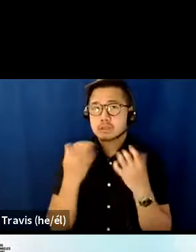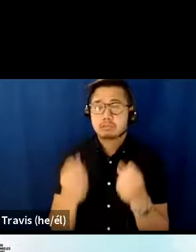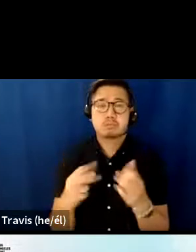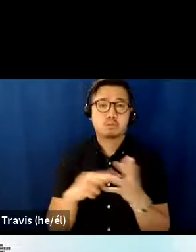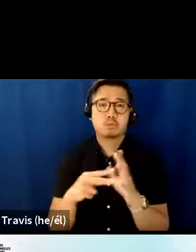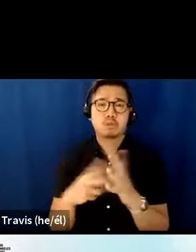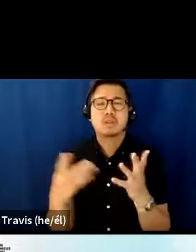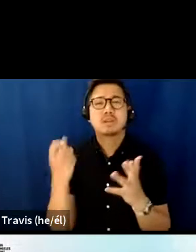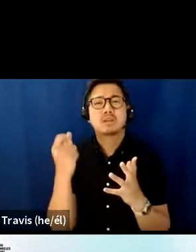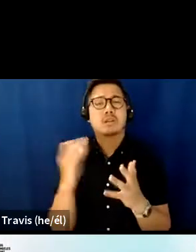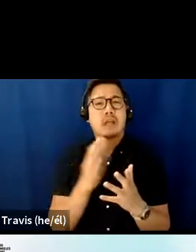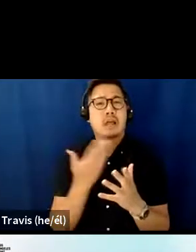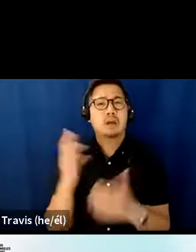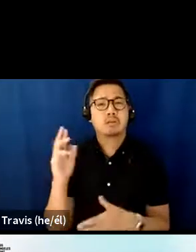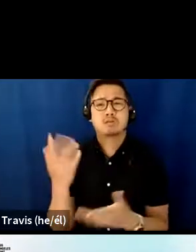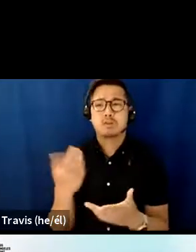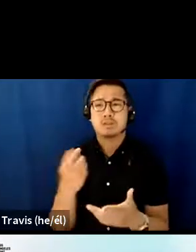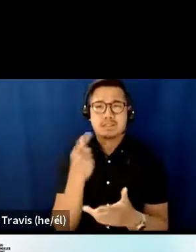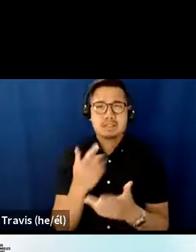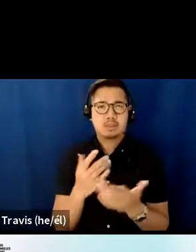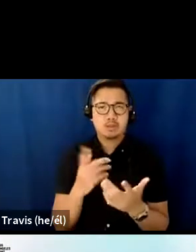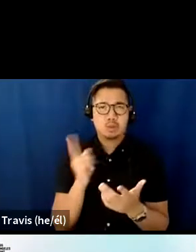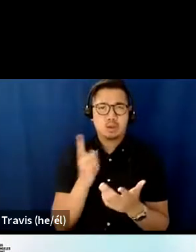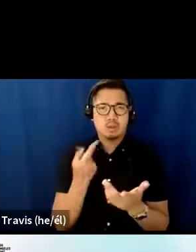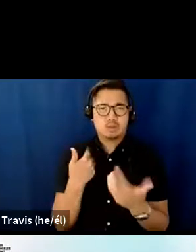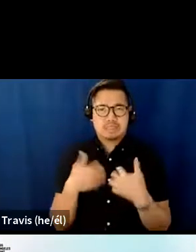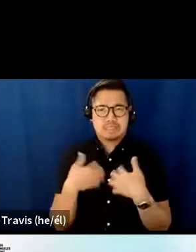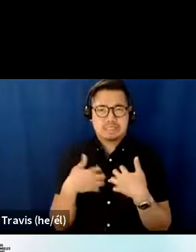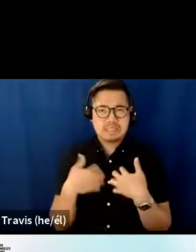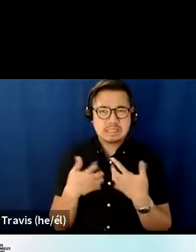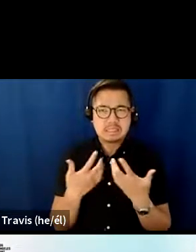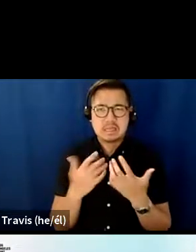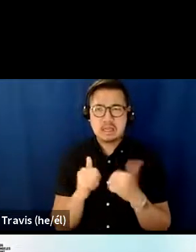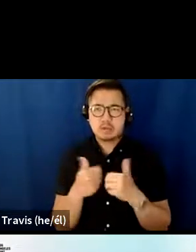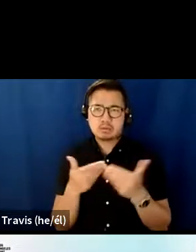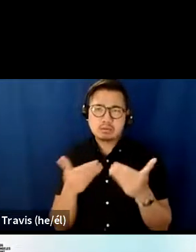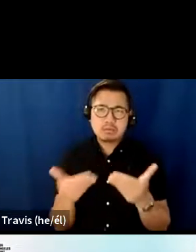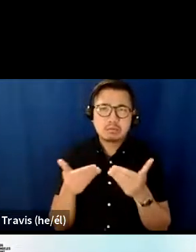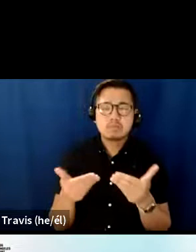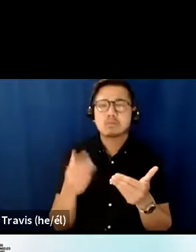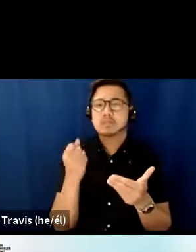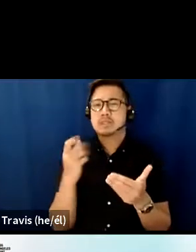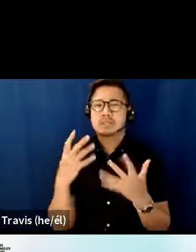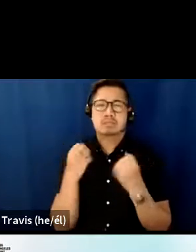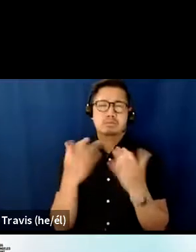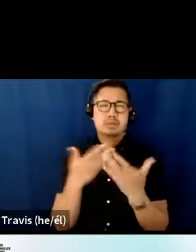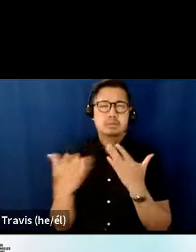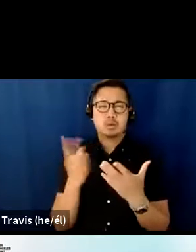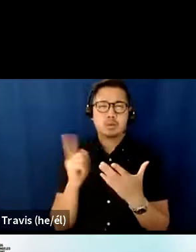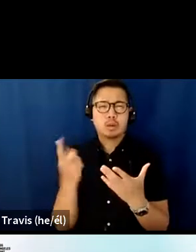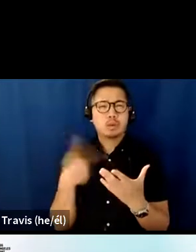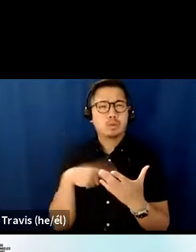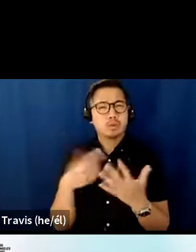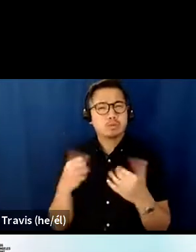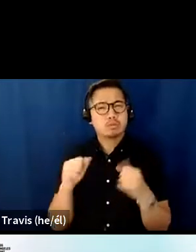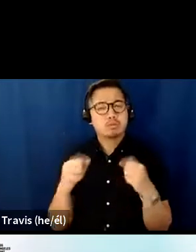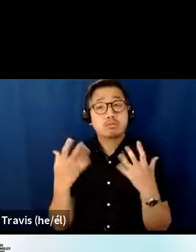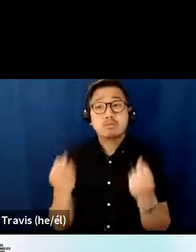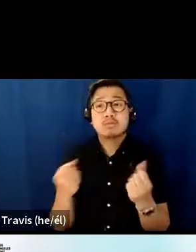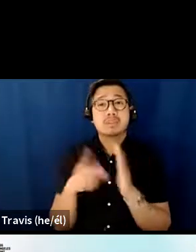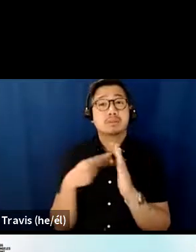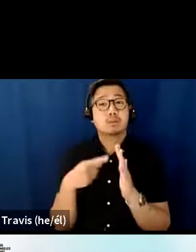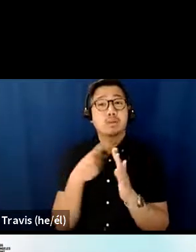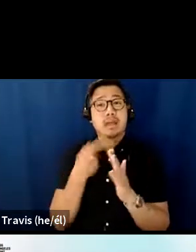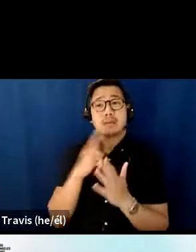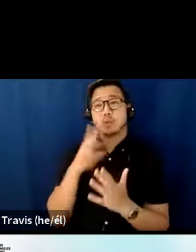our race with ourselves, healing knows that sometimes we need our inner child. Healing